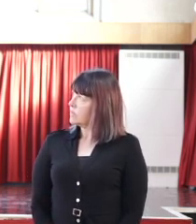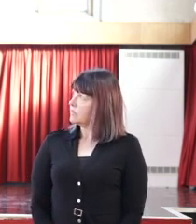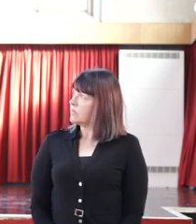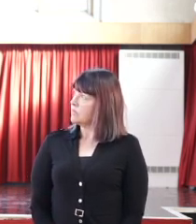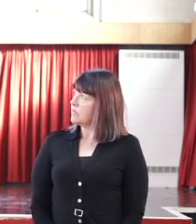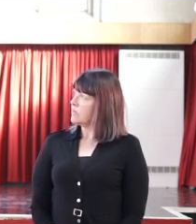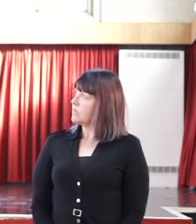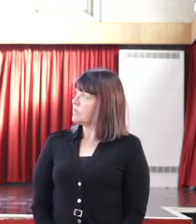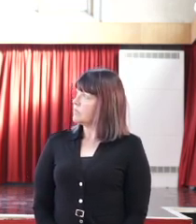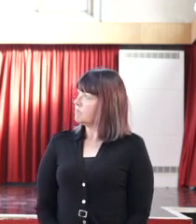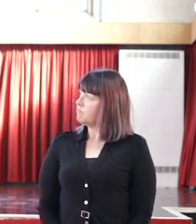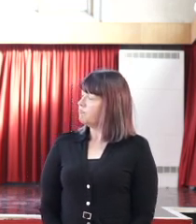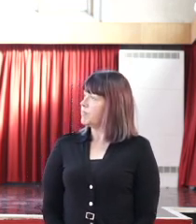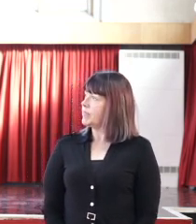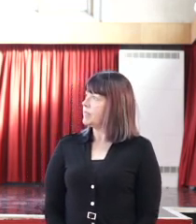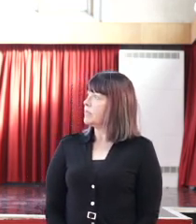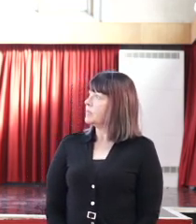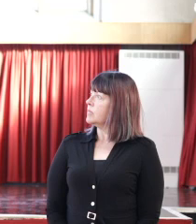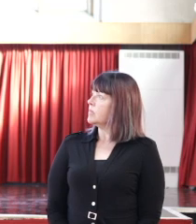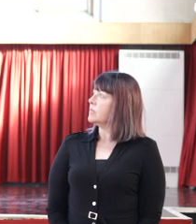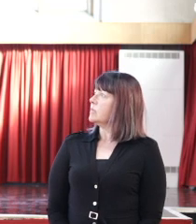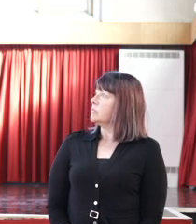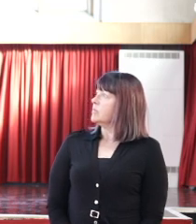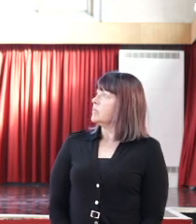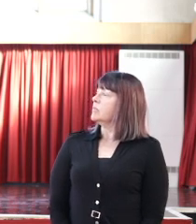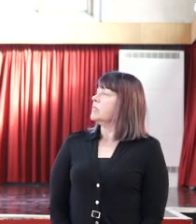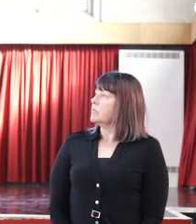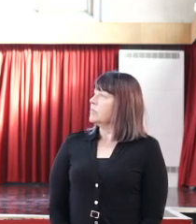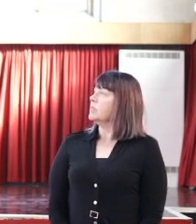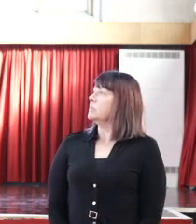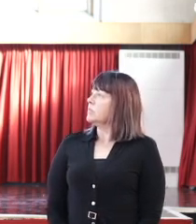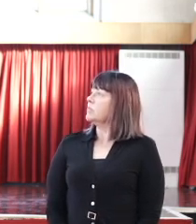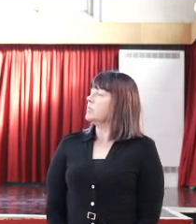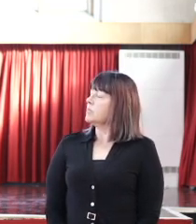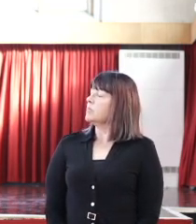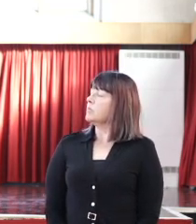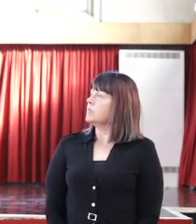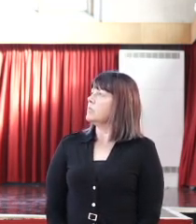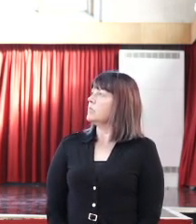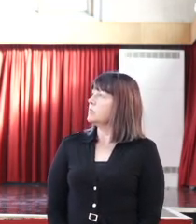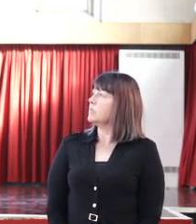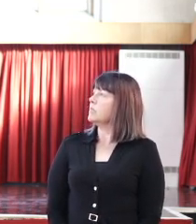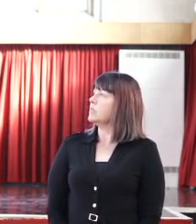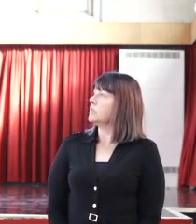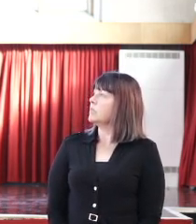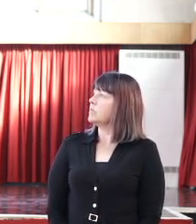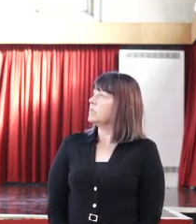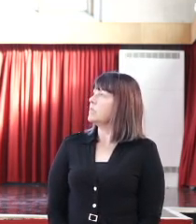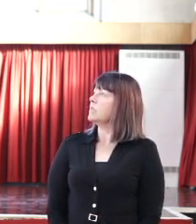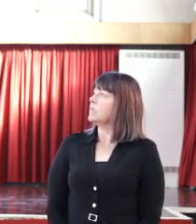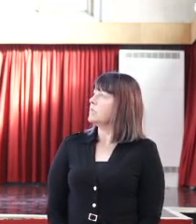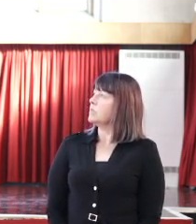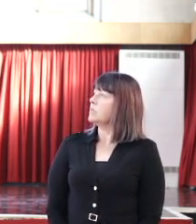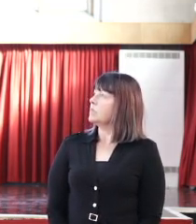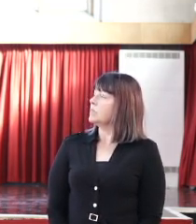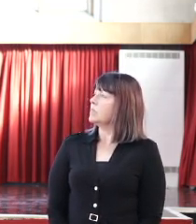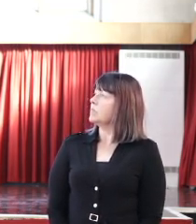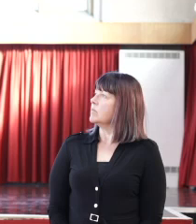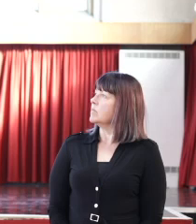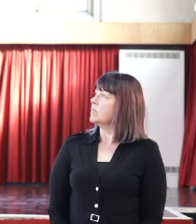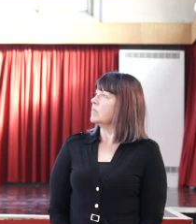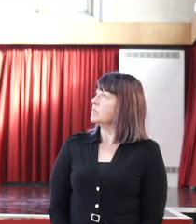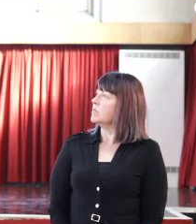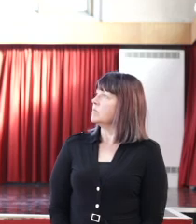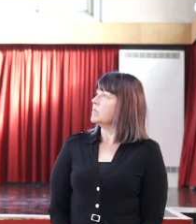And a lot of people have given their information and pictures, they've supplied their own hands,